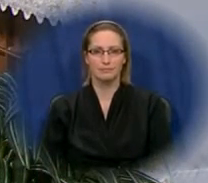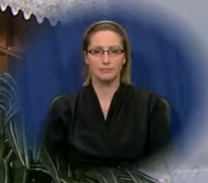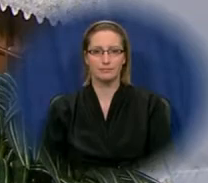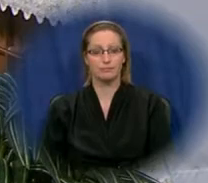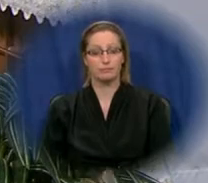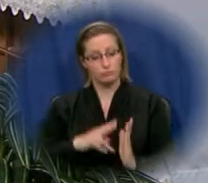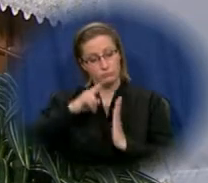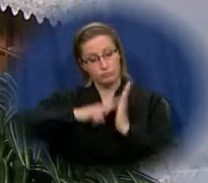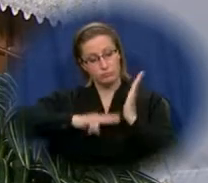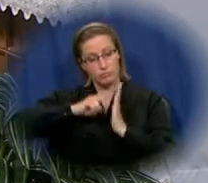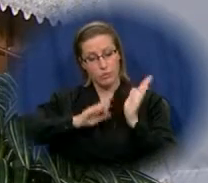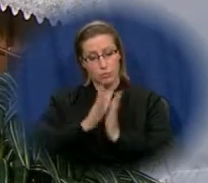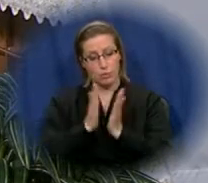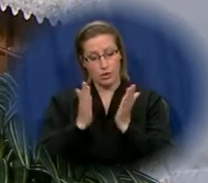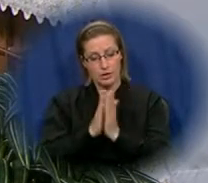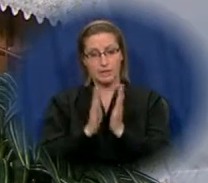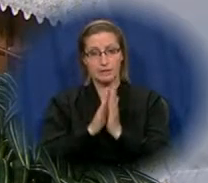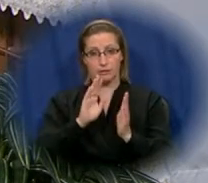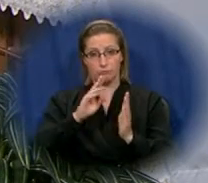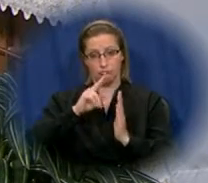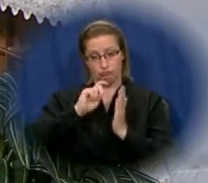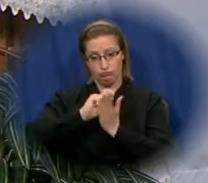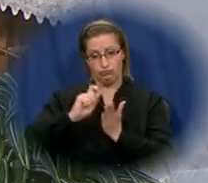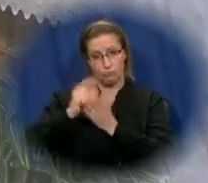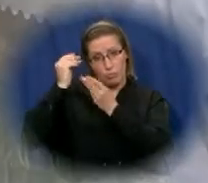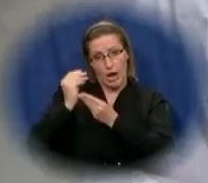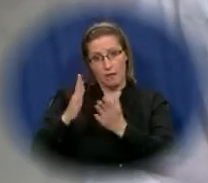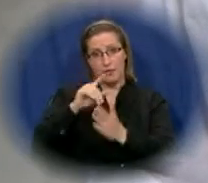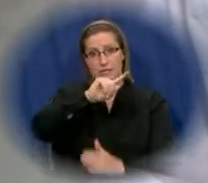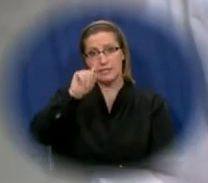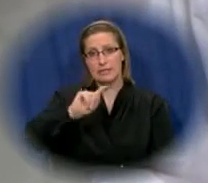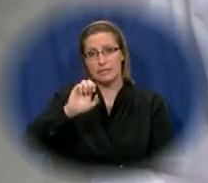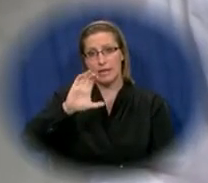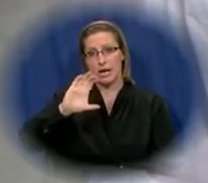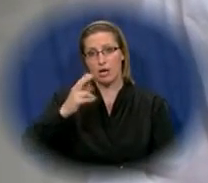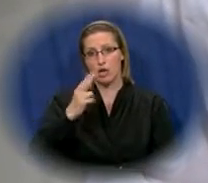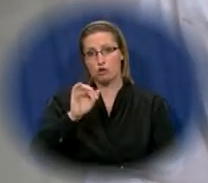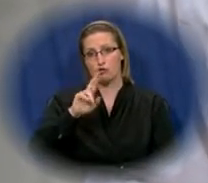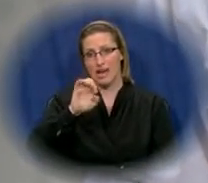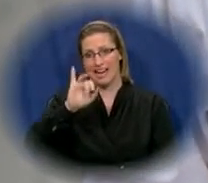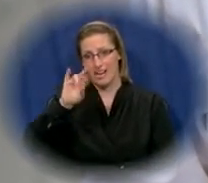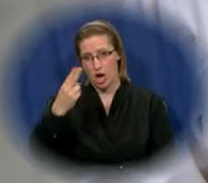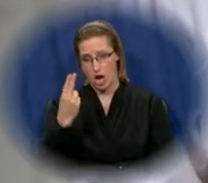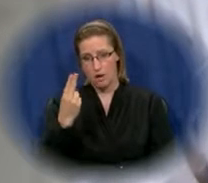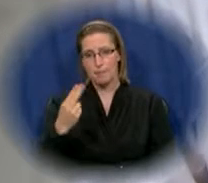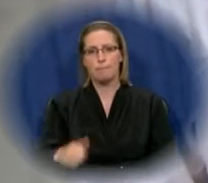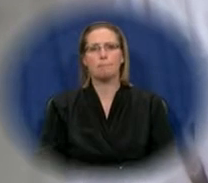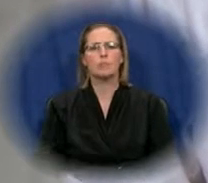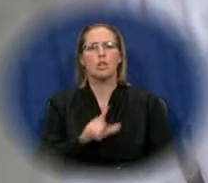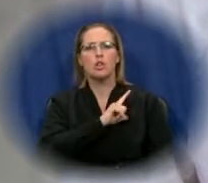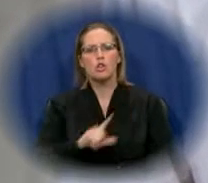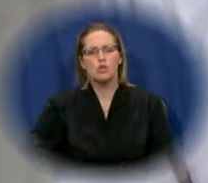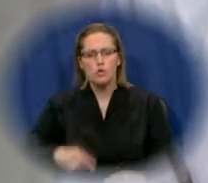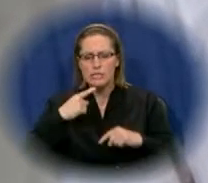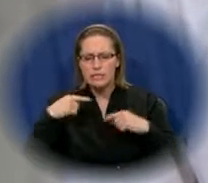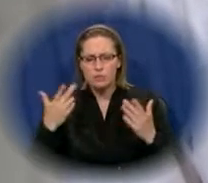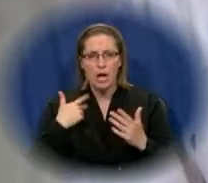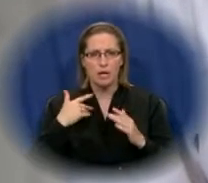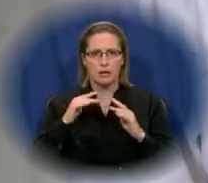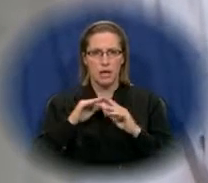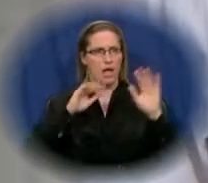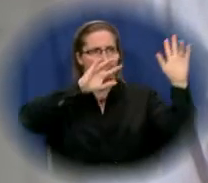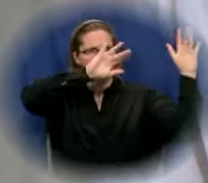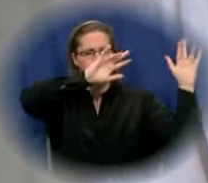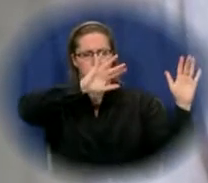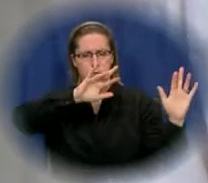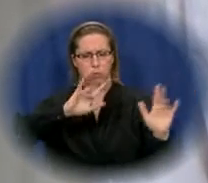A reading from the book of the prophet Zechariah. Thus says the Lord, I will pour out on the house of David and on the